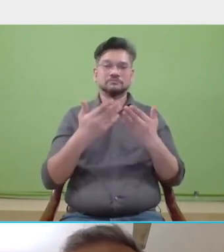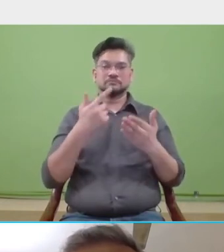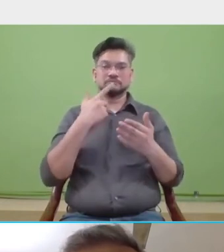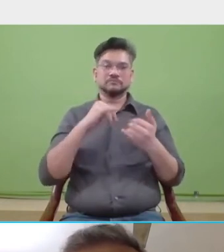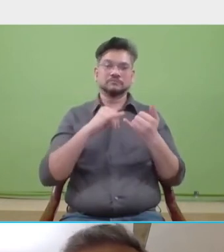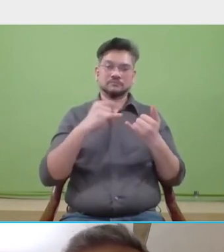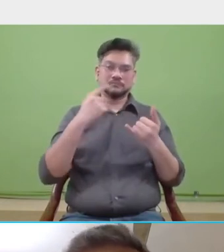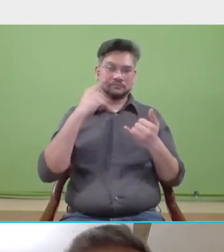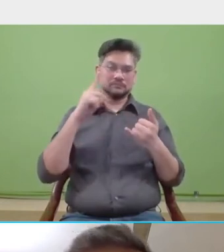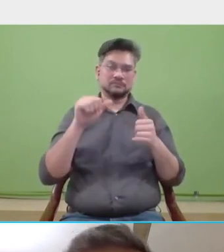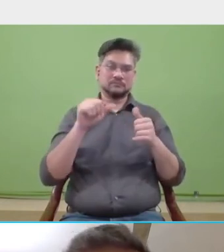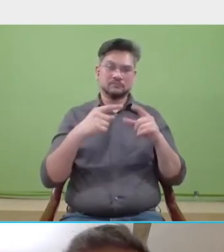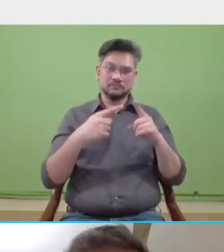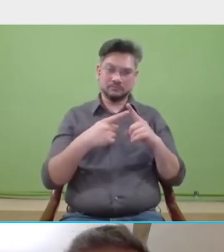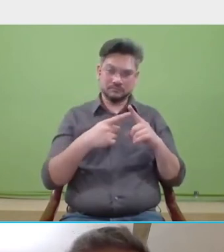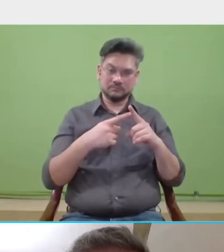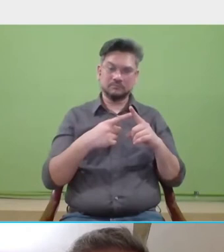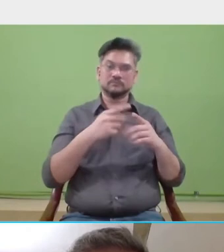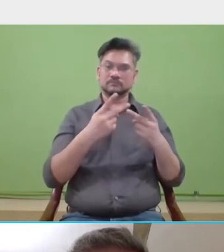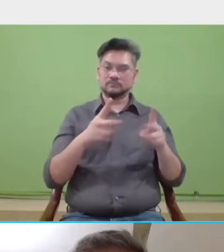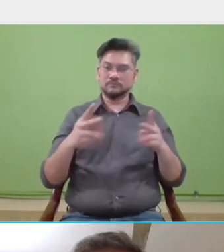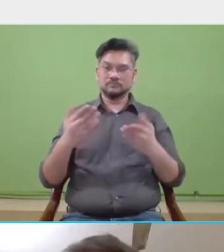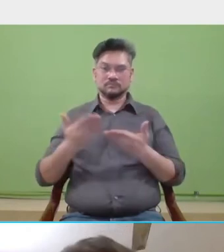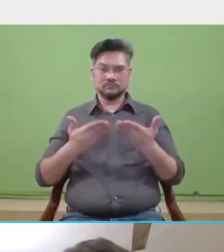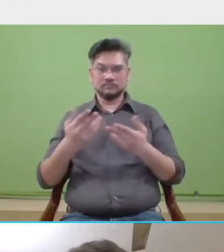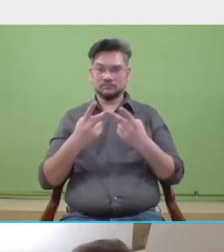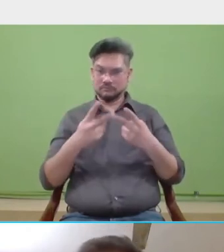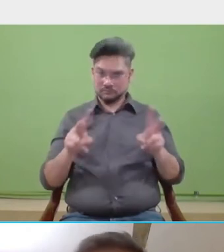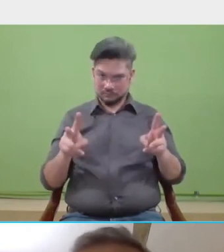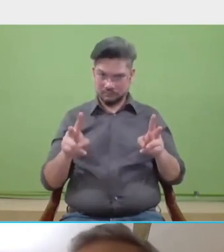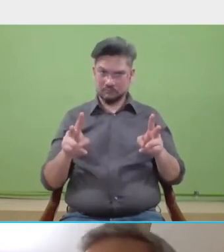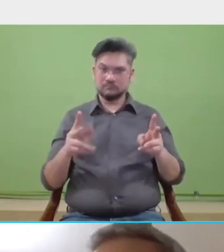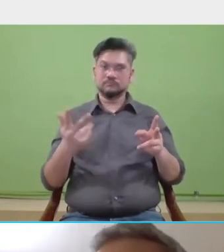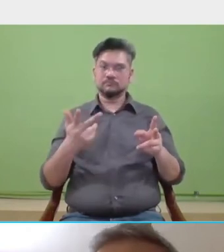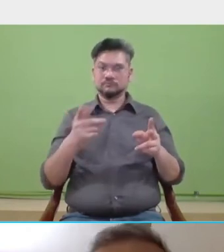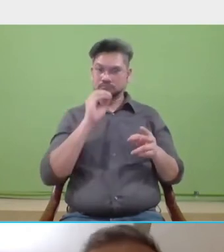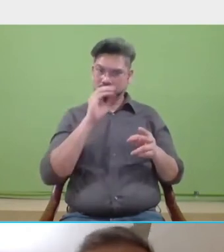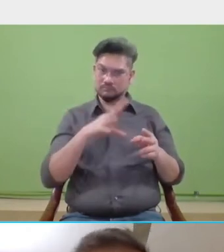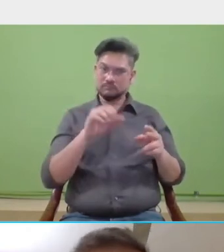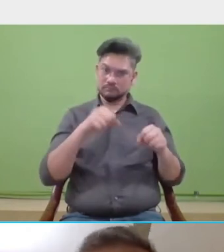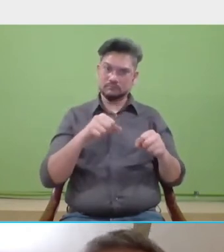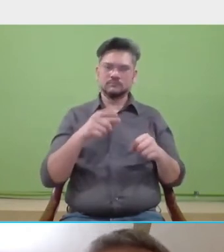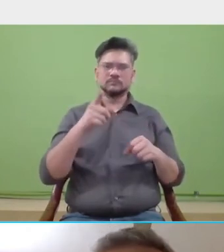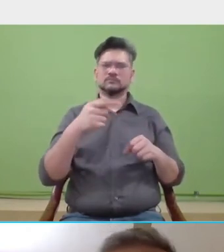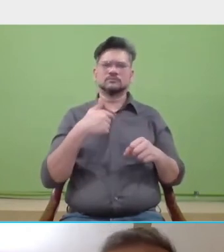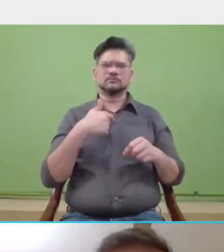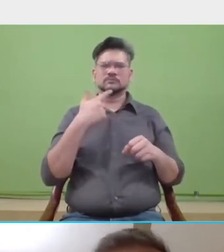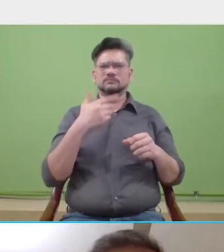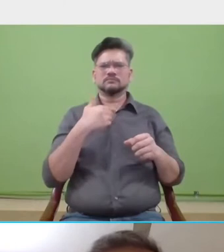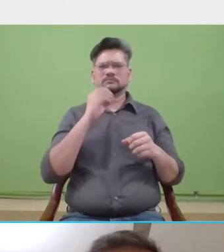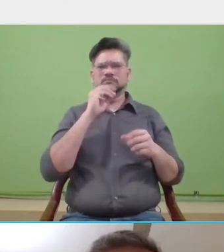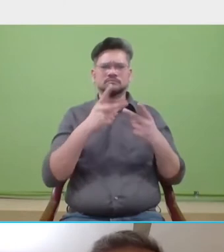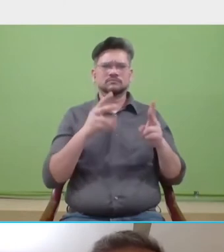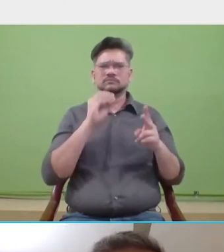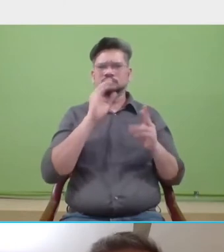i said there is no such guarantee i'm a linguist you know i'm not going to look at the political issues i'm going to look at first